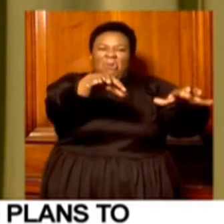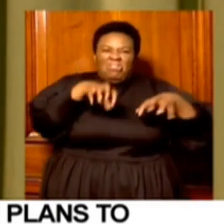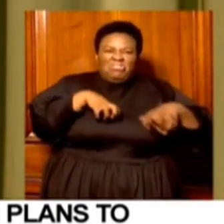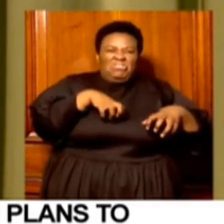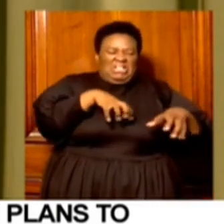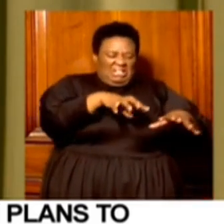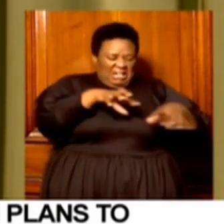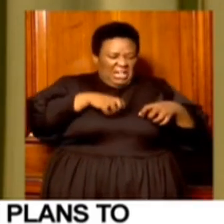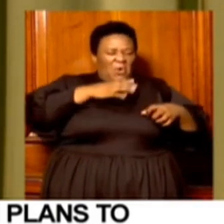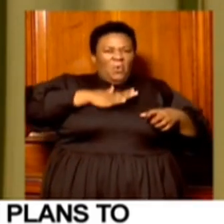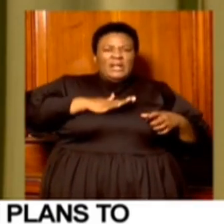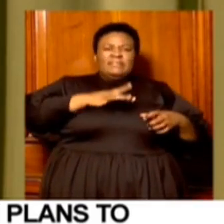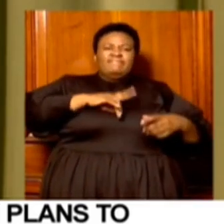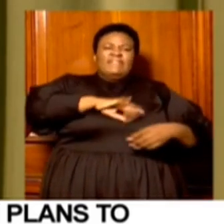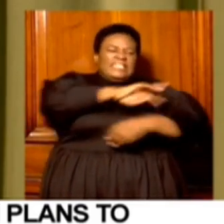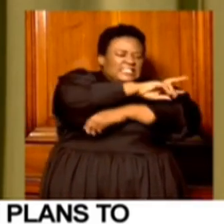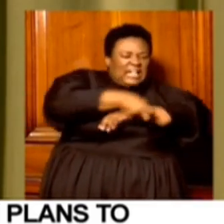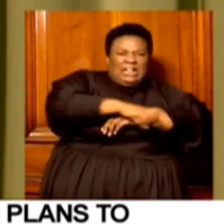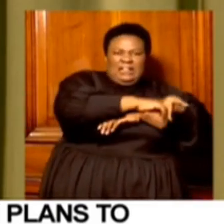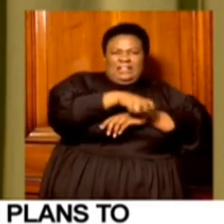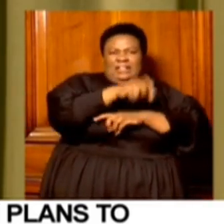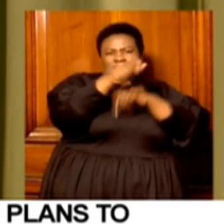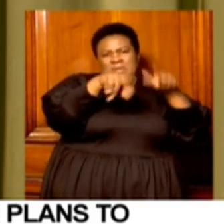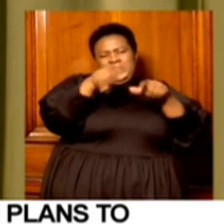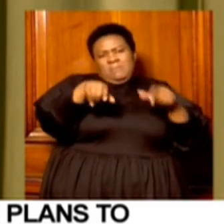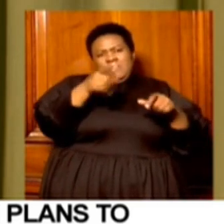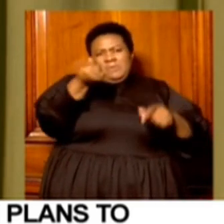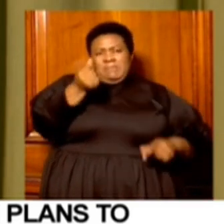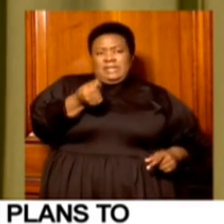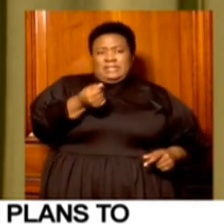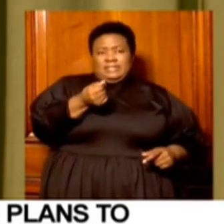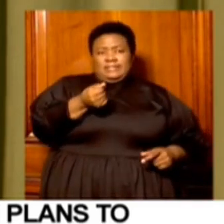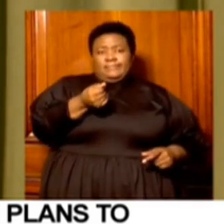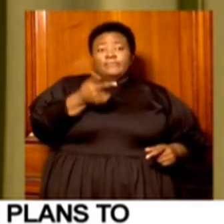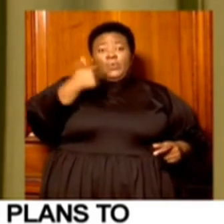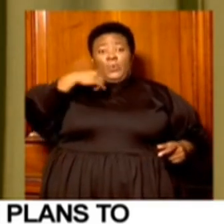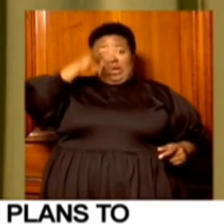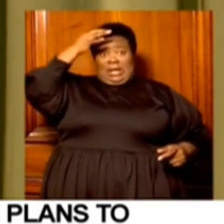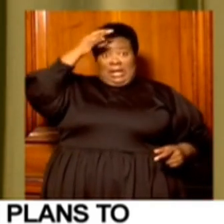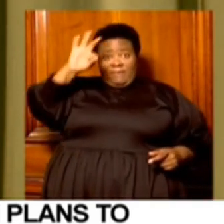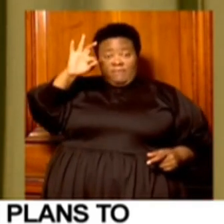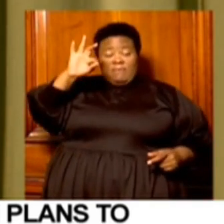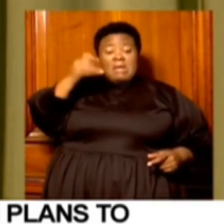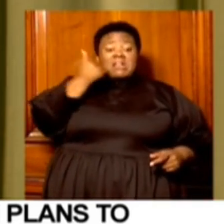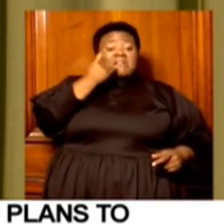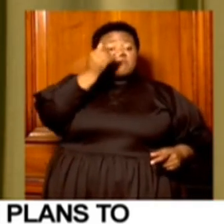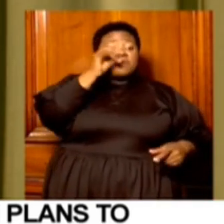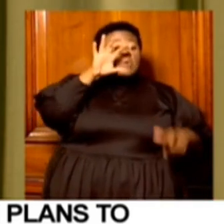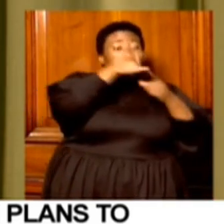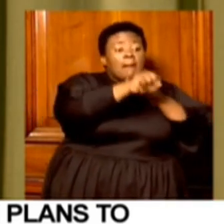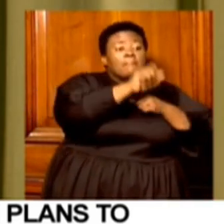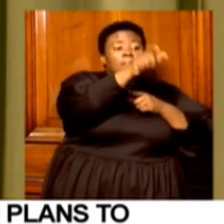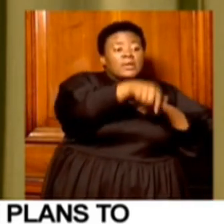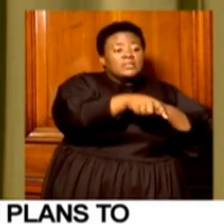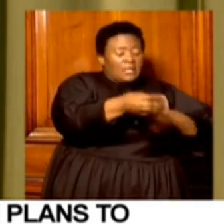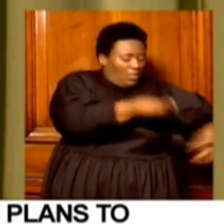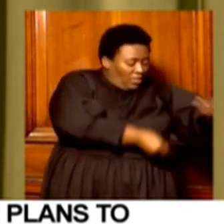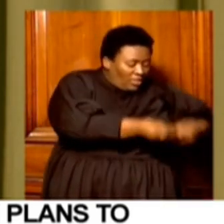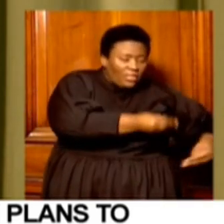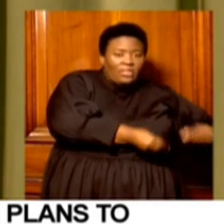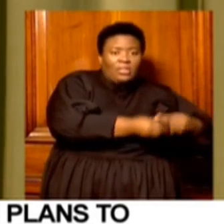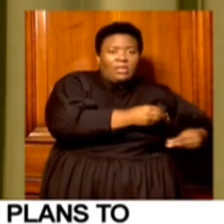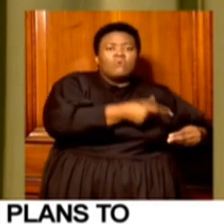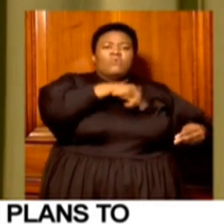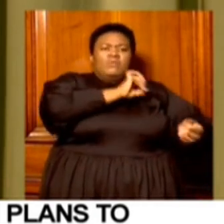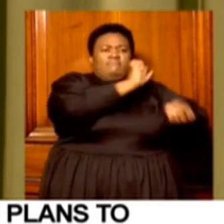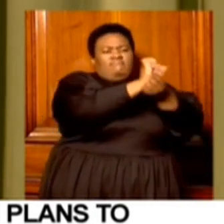The responsibility of the state is to arrest people who are corrupt. But the state cannot be hamstrung